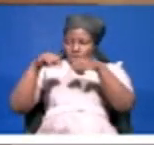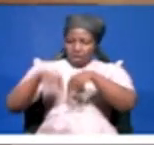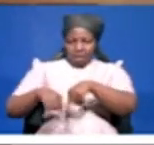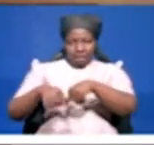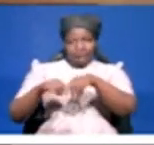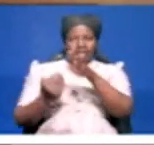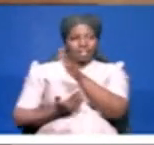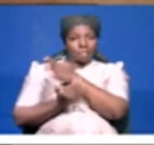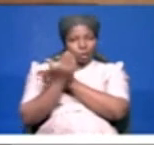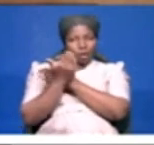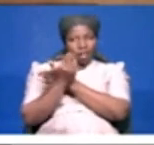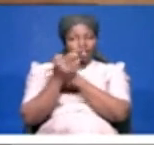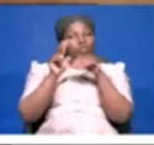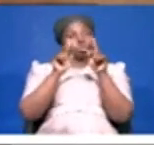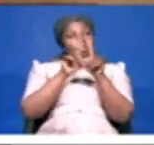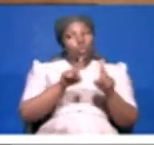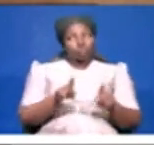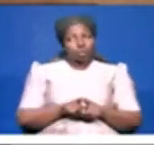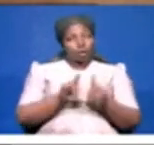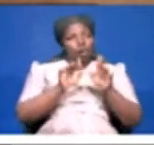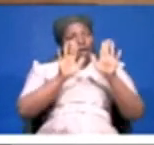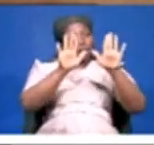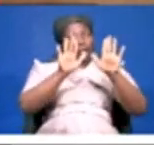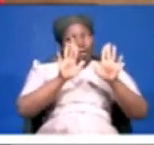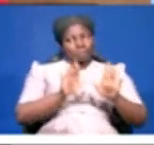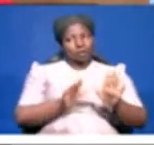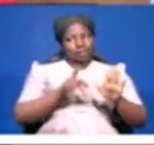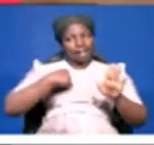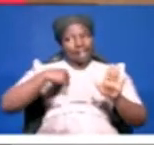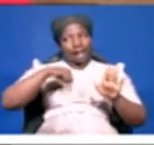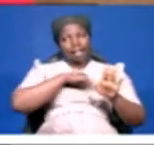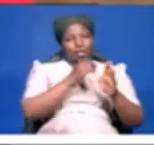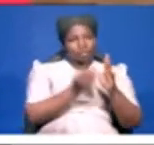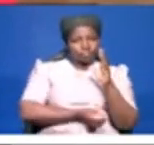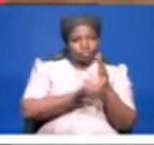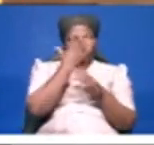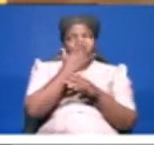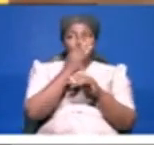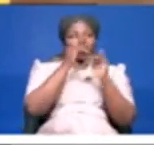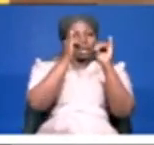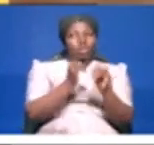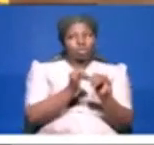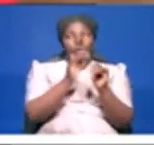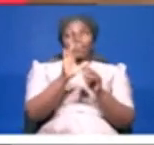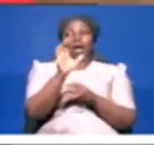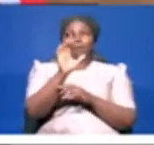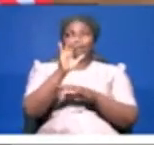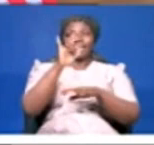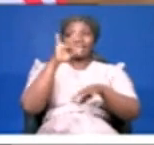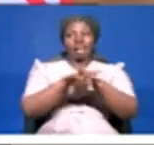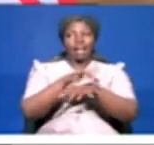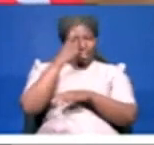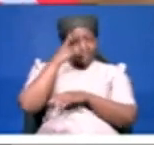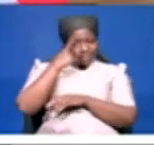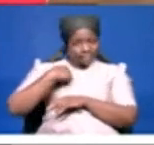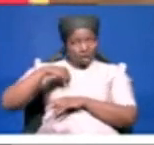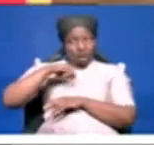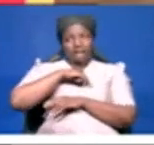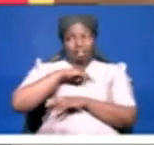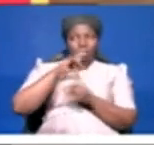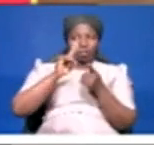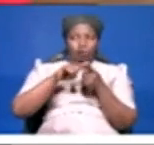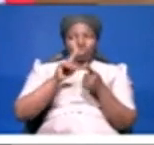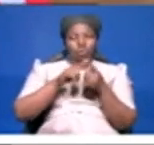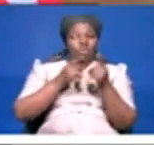it is also important that we set up the new cabinet early so that we can quickly